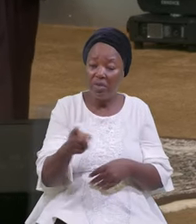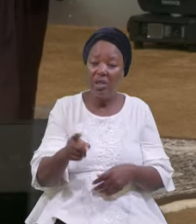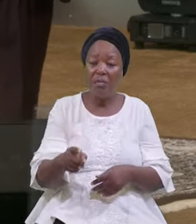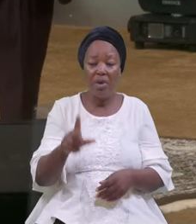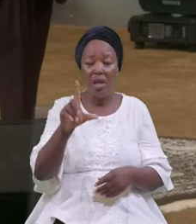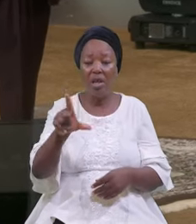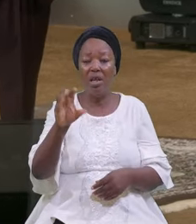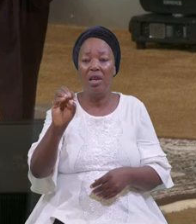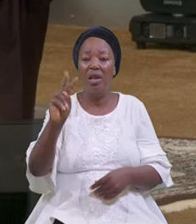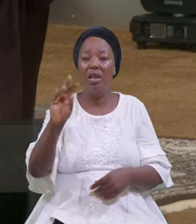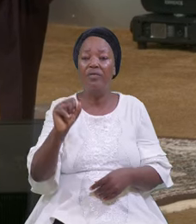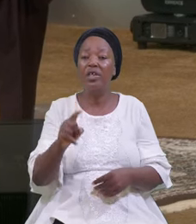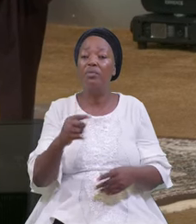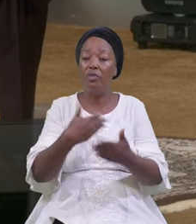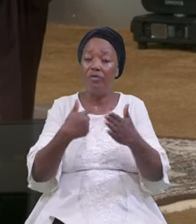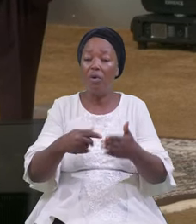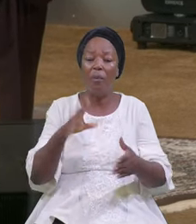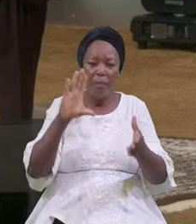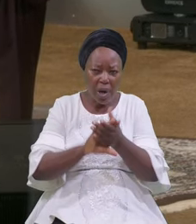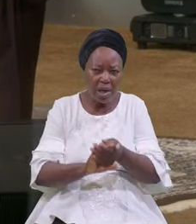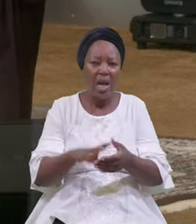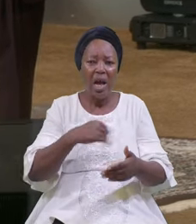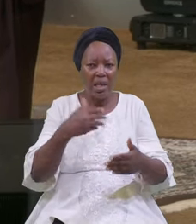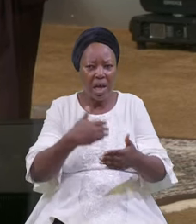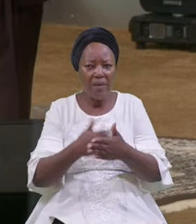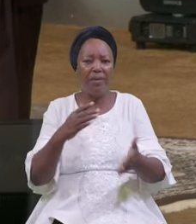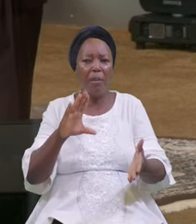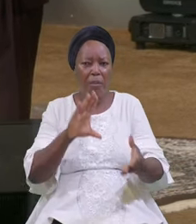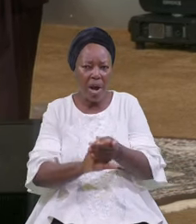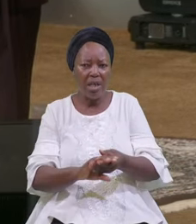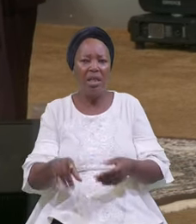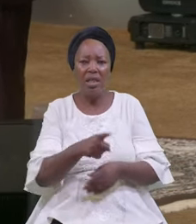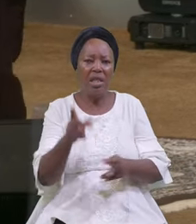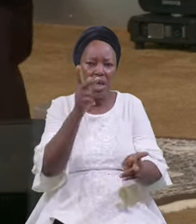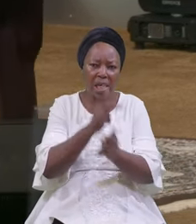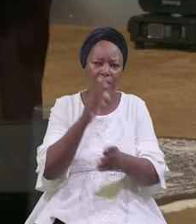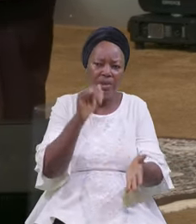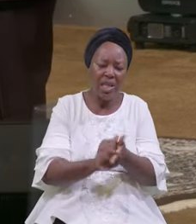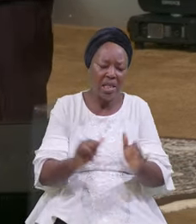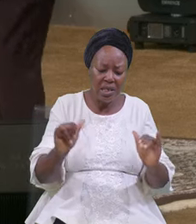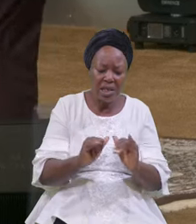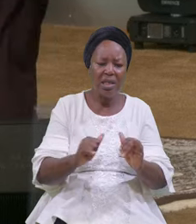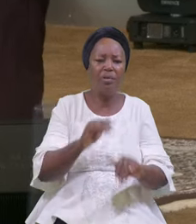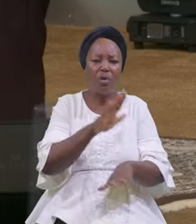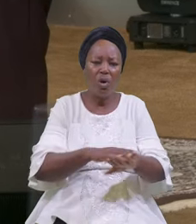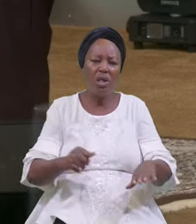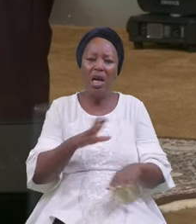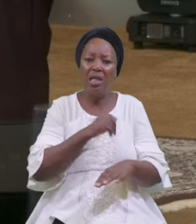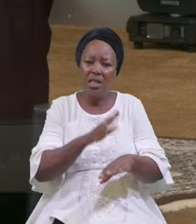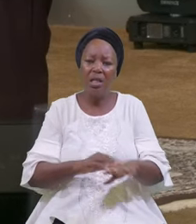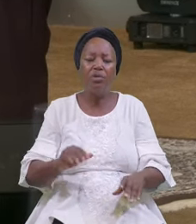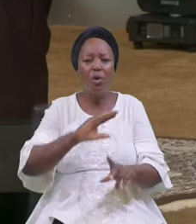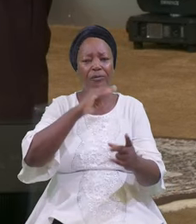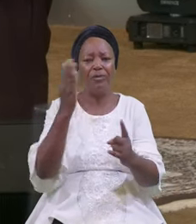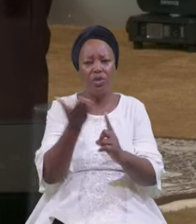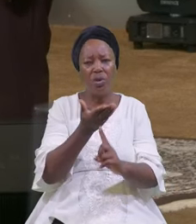After they got married, they kept that same calling, that same conviction. The same thing